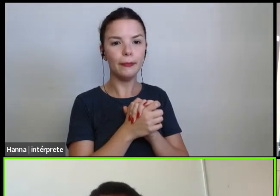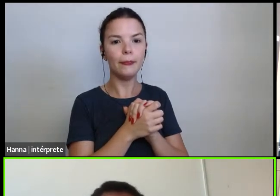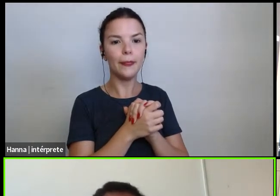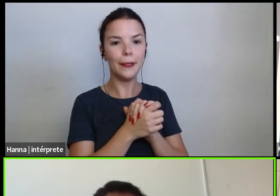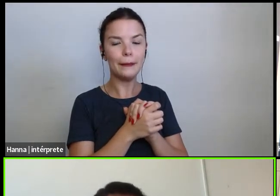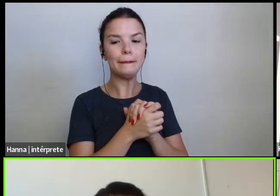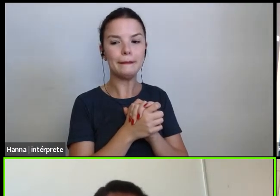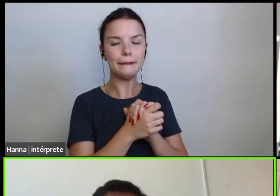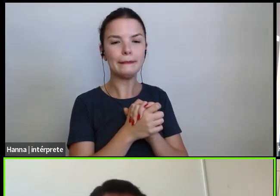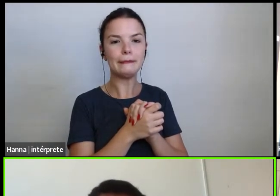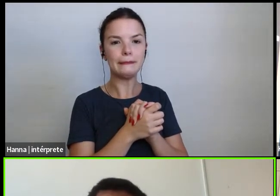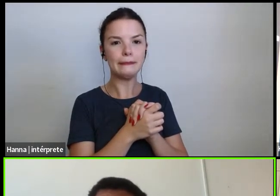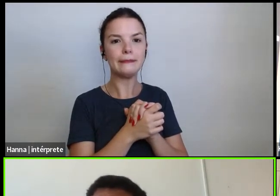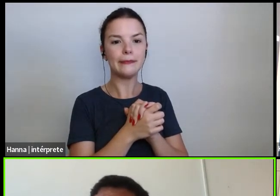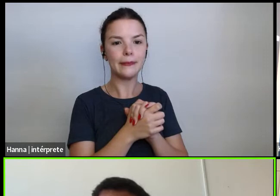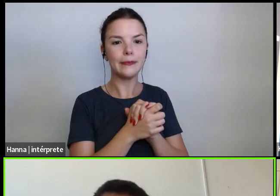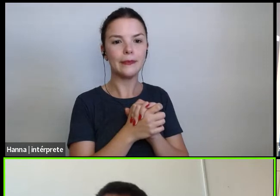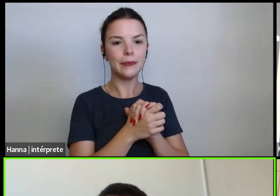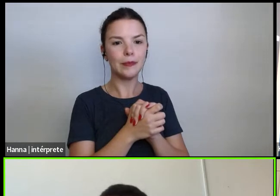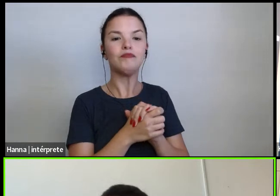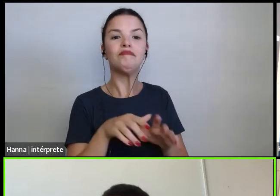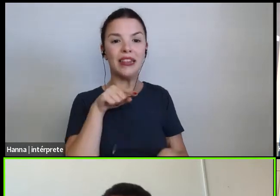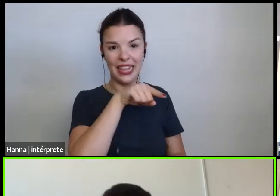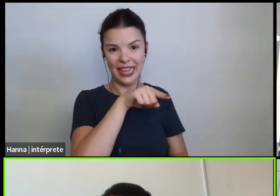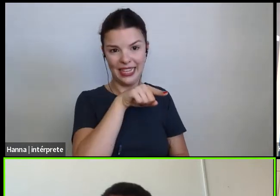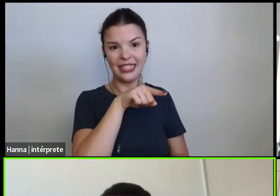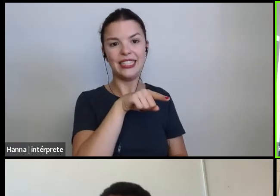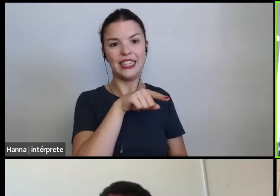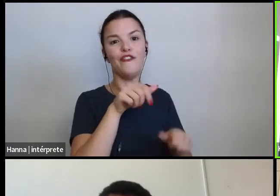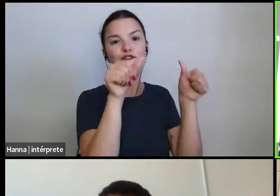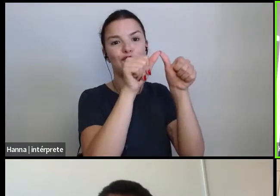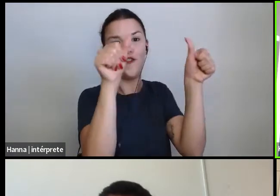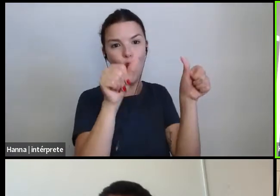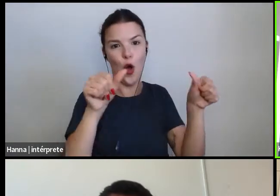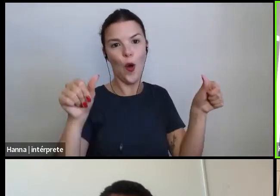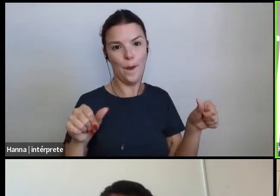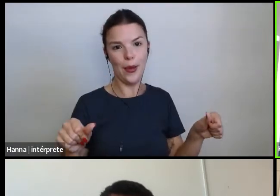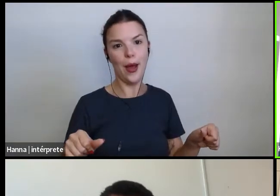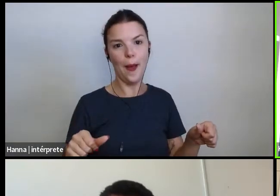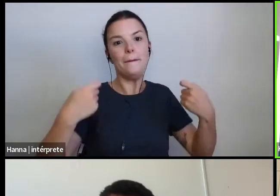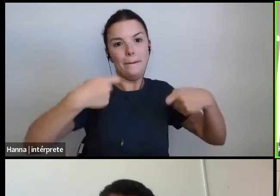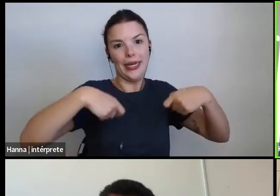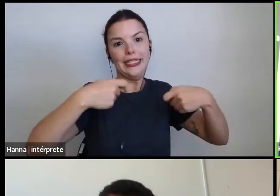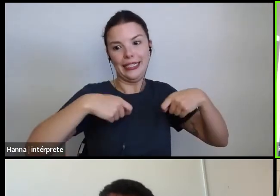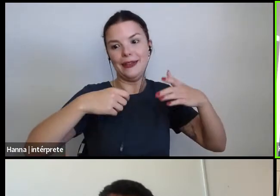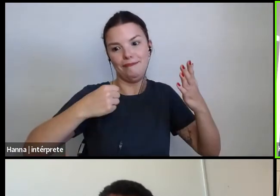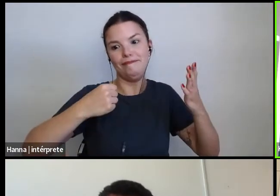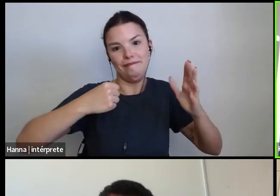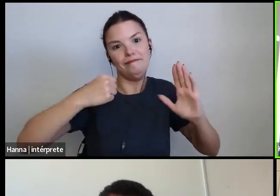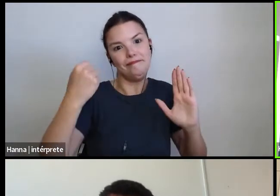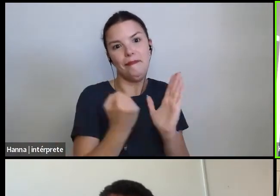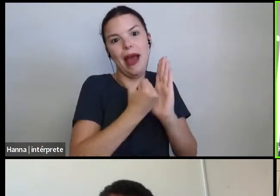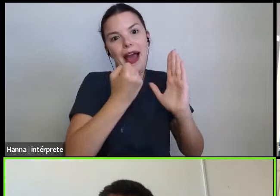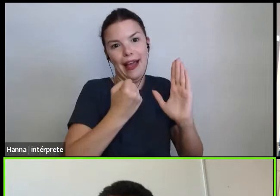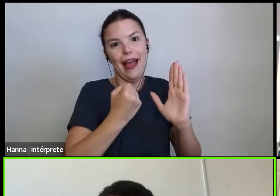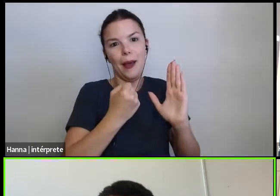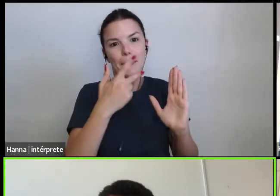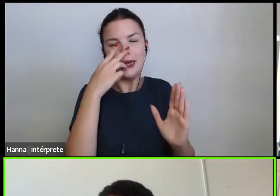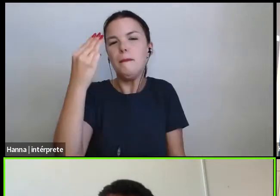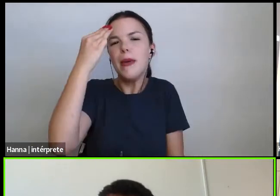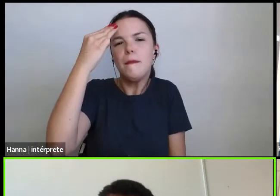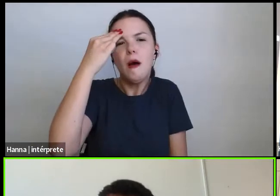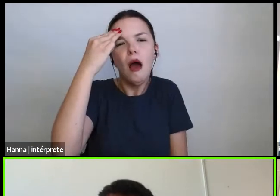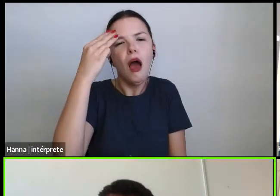that feature is salient, at least for most deaf people,